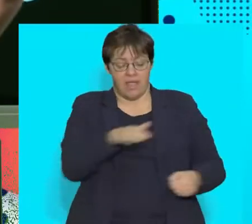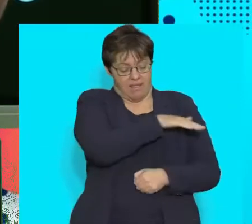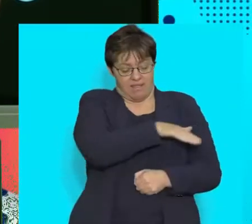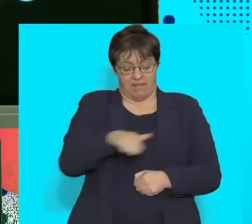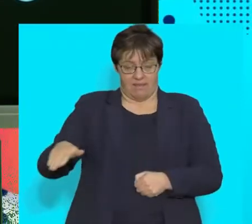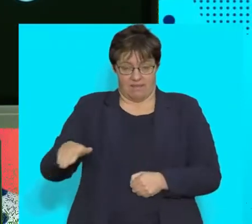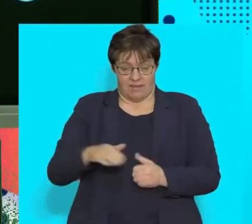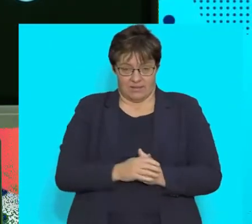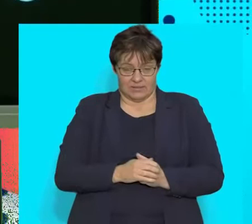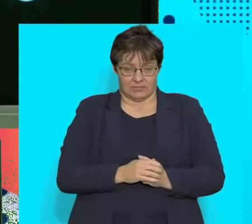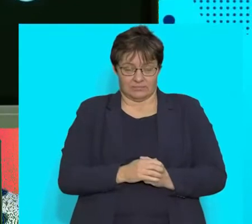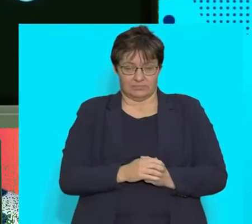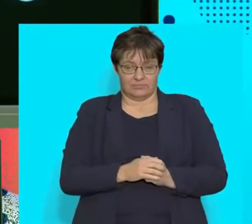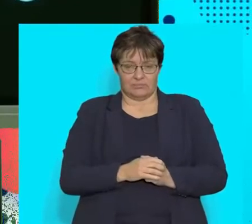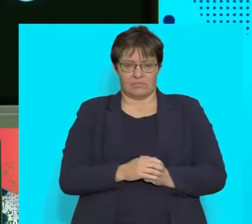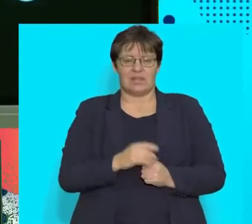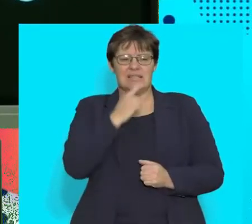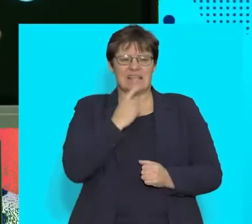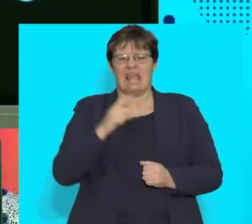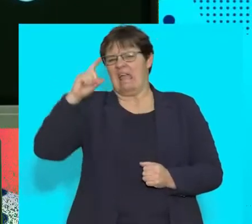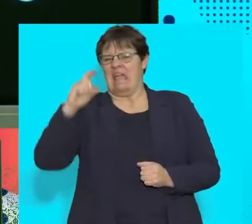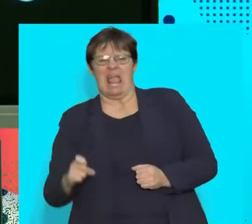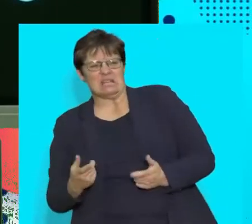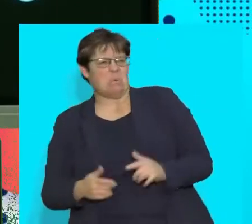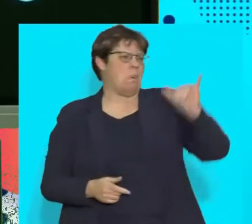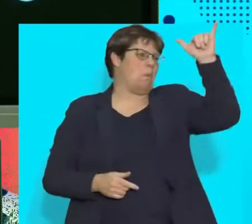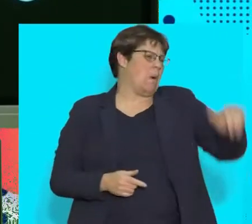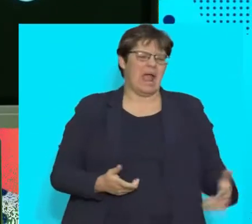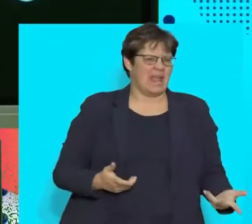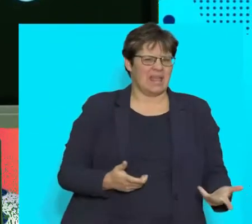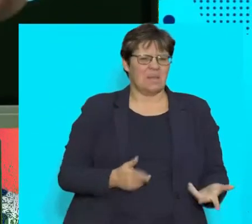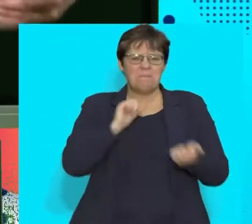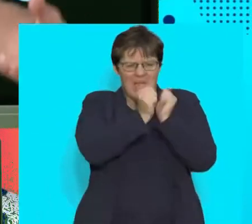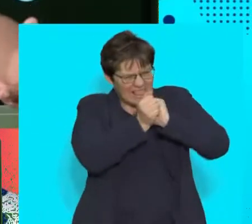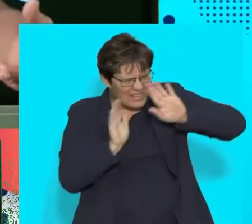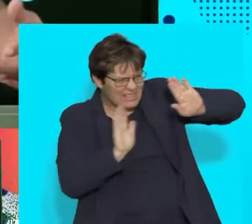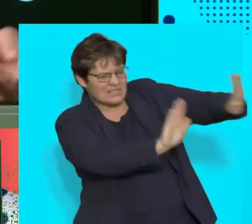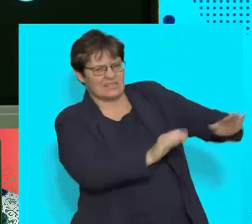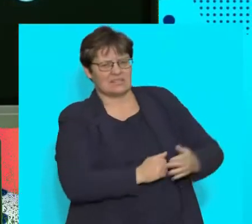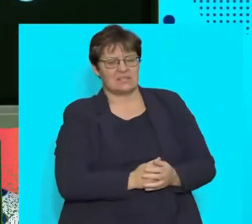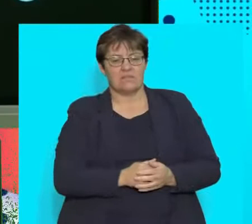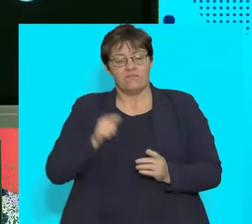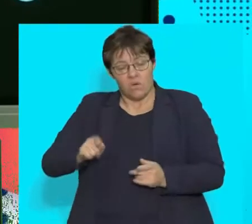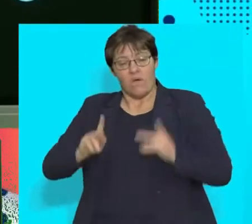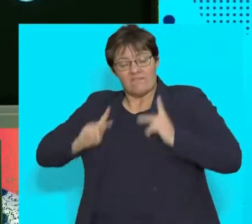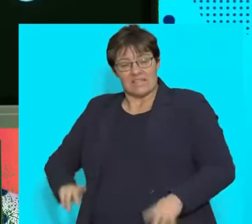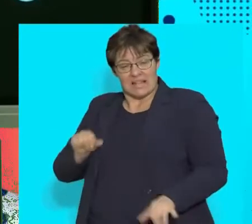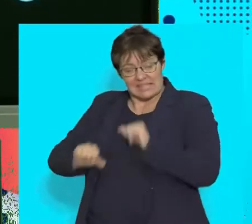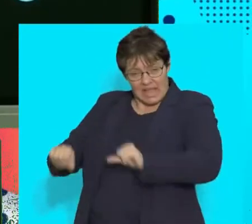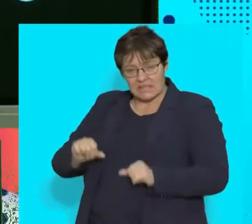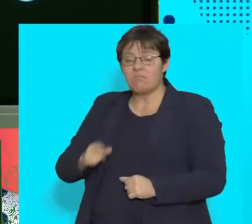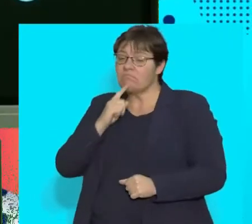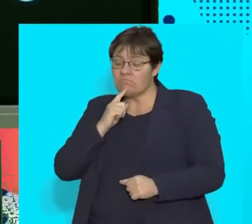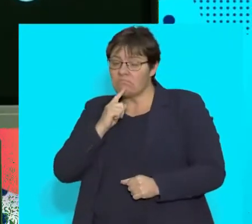horizontal axis. Now, I don't like to say x-axis and y-axis. That's for maths. For physical